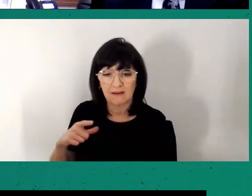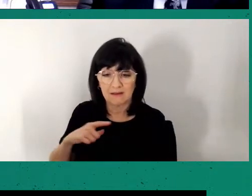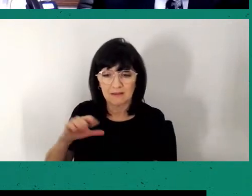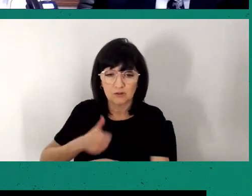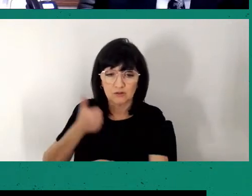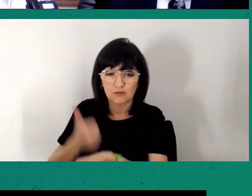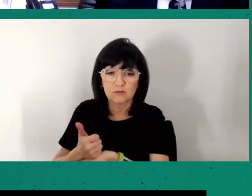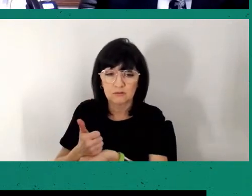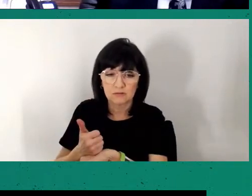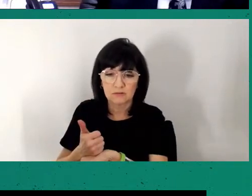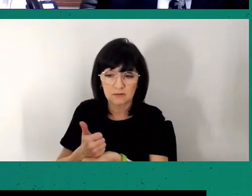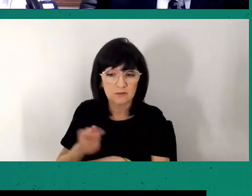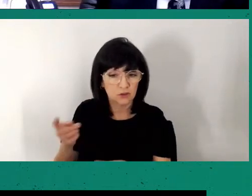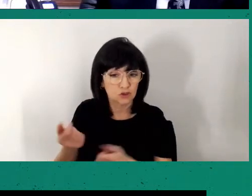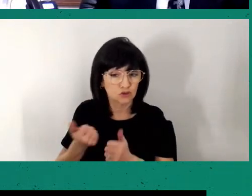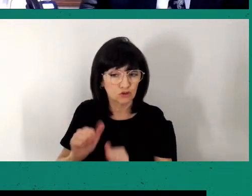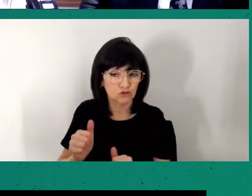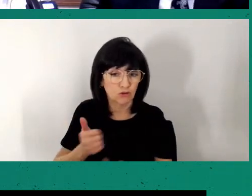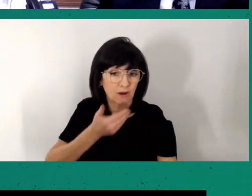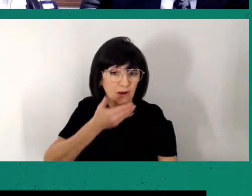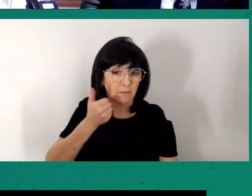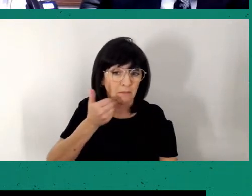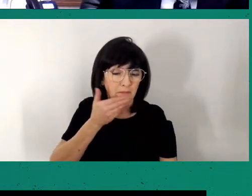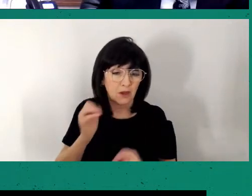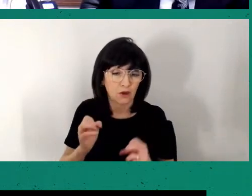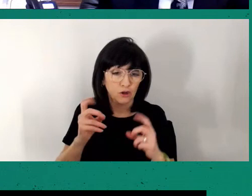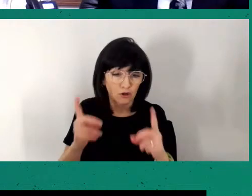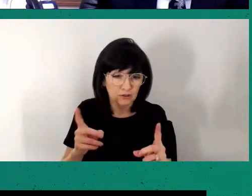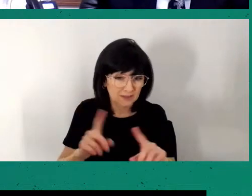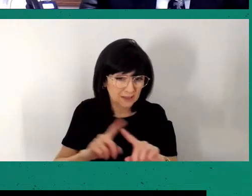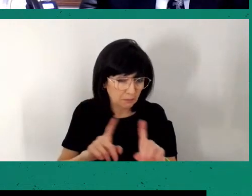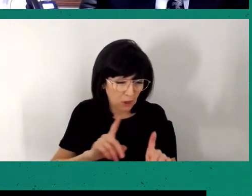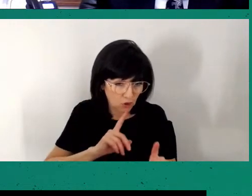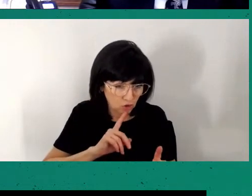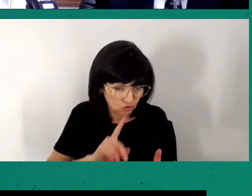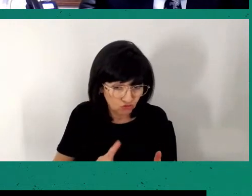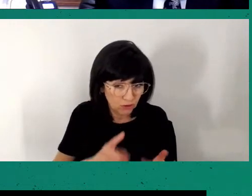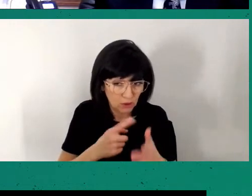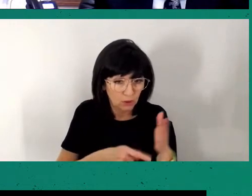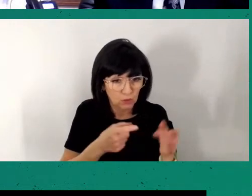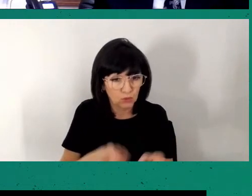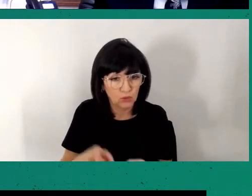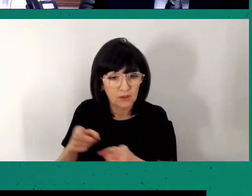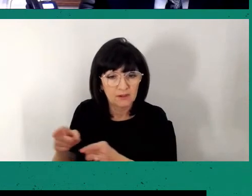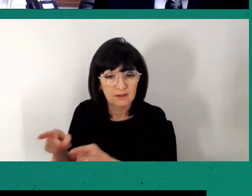of making better education laws, but in reality to disfranchise